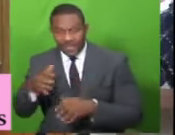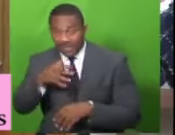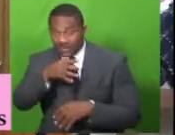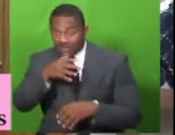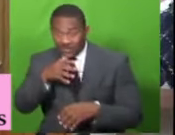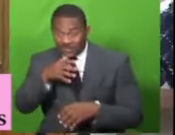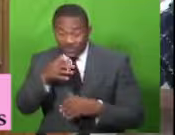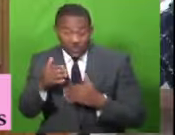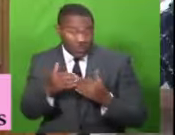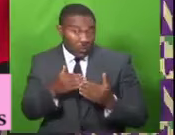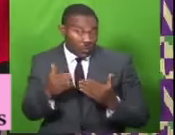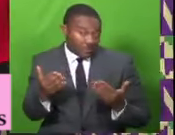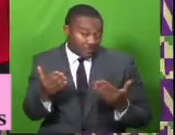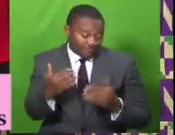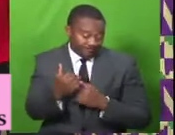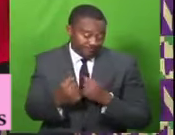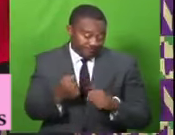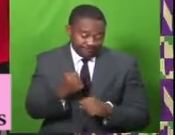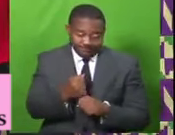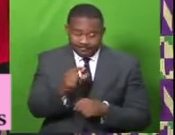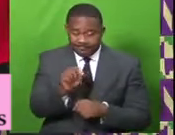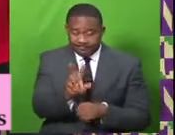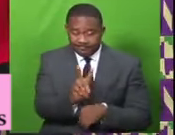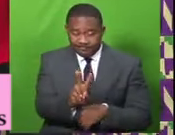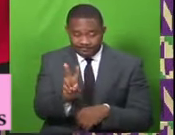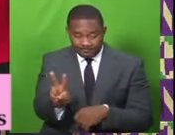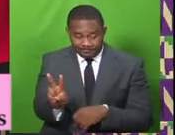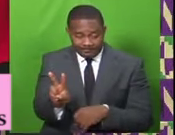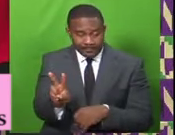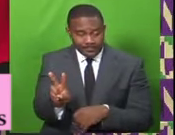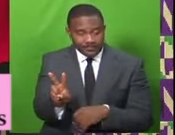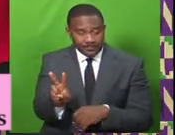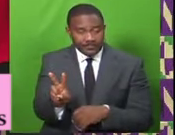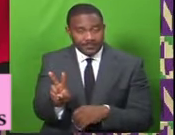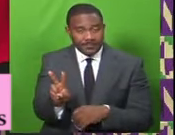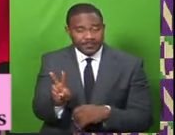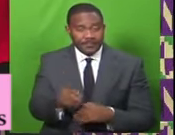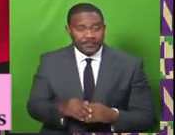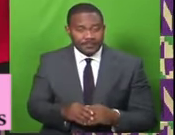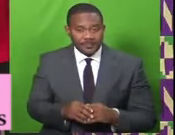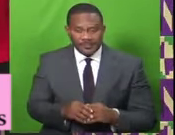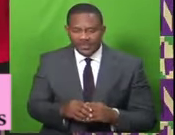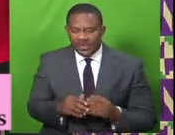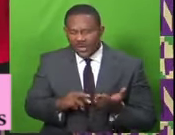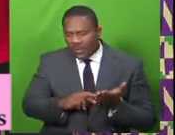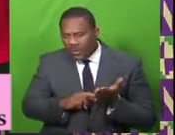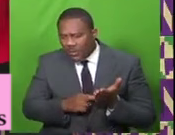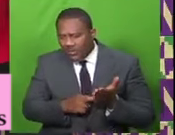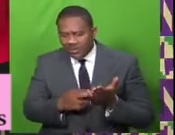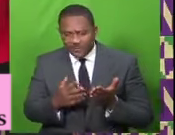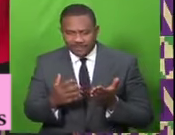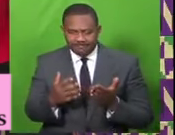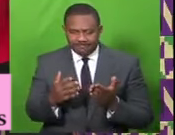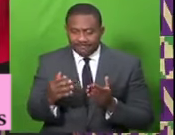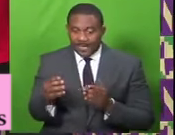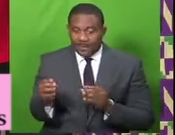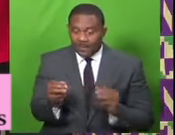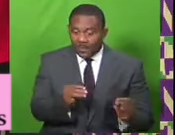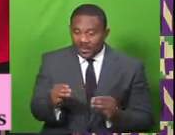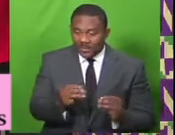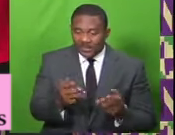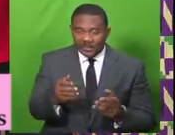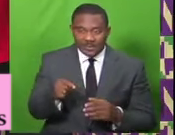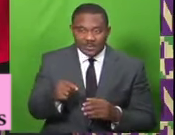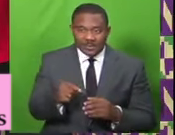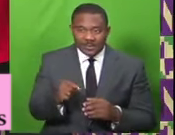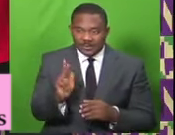2022, government completed the rehabilitation and modernization of large-scale irrigation schemes at Tono,